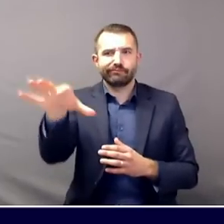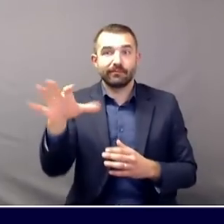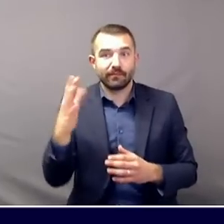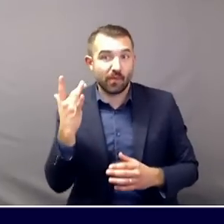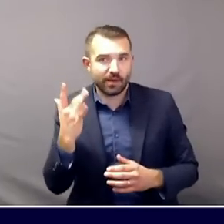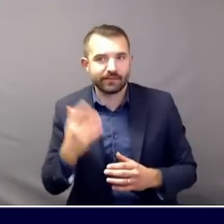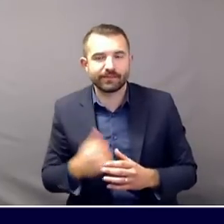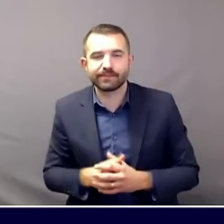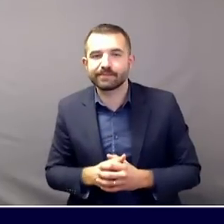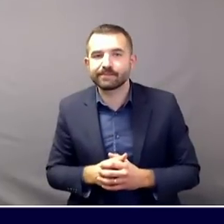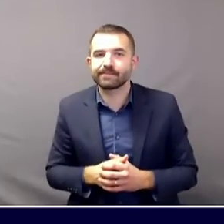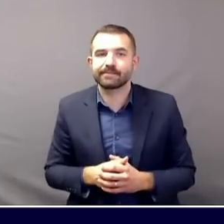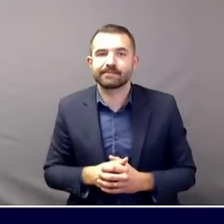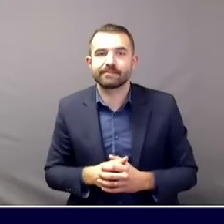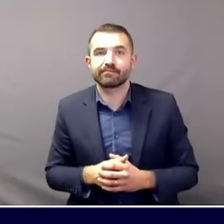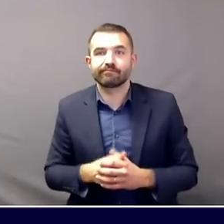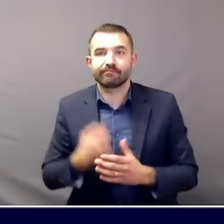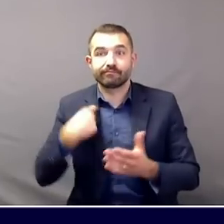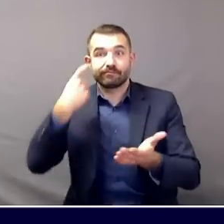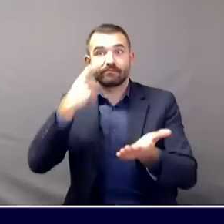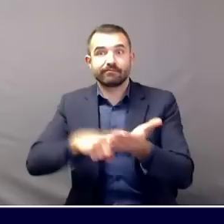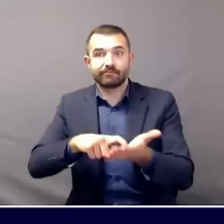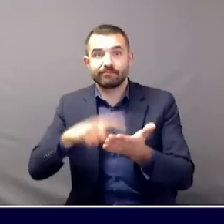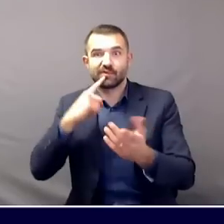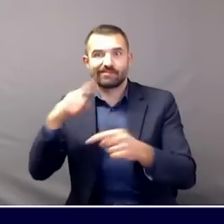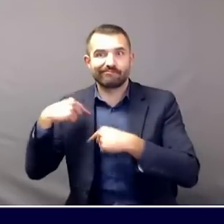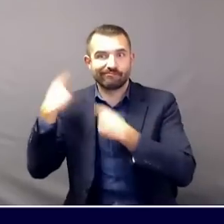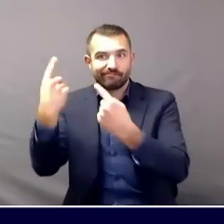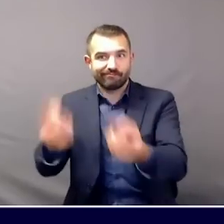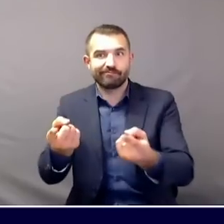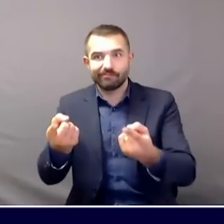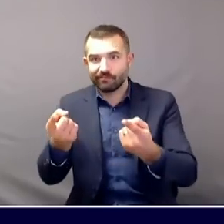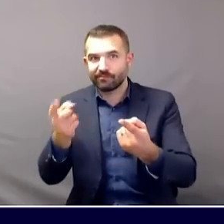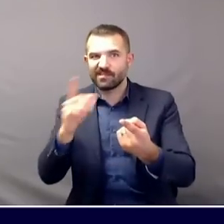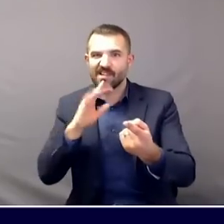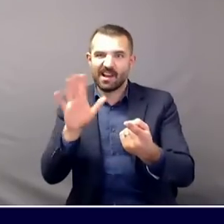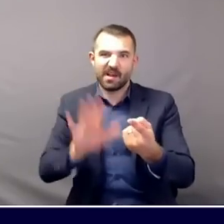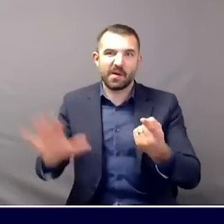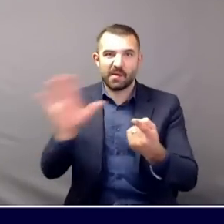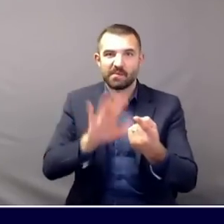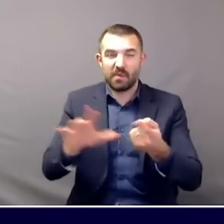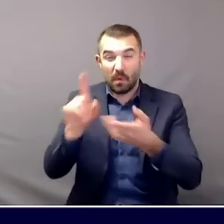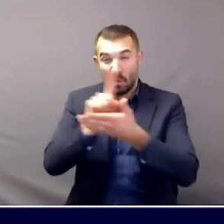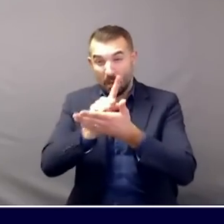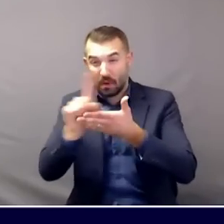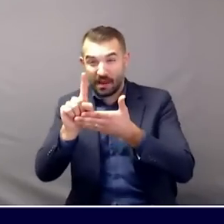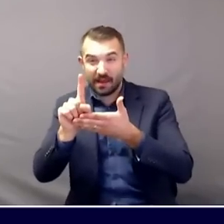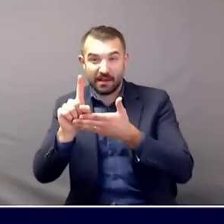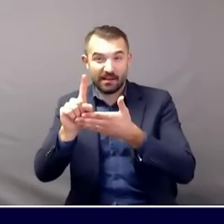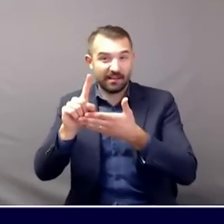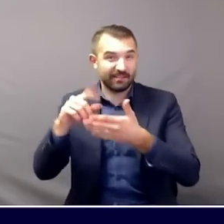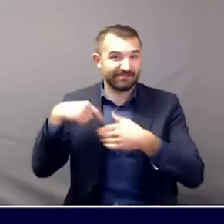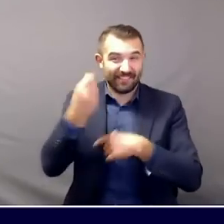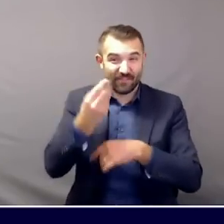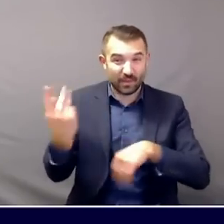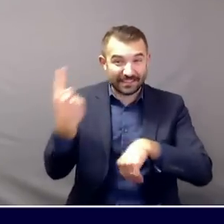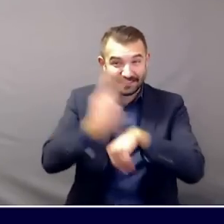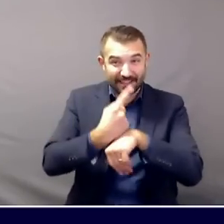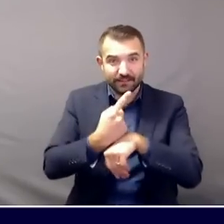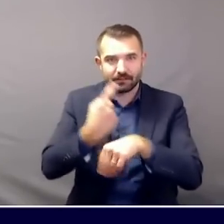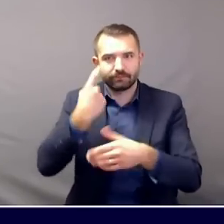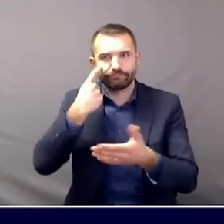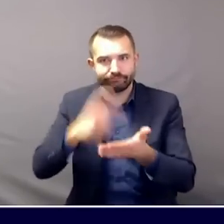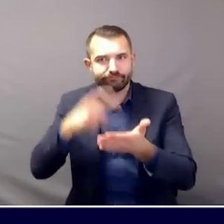things that we've detected just in the past few days, maybe over the past week, is that an increasing number of